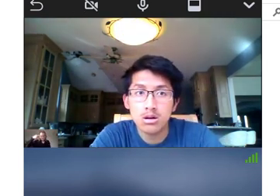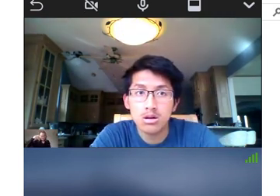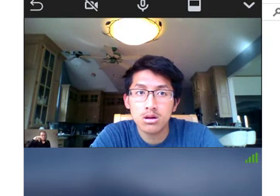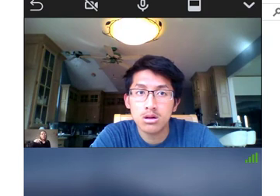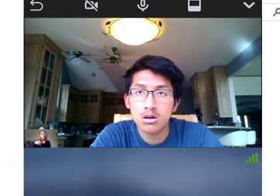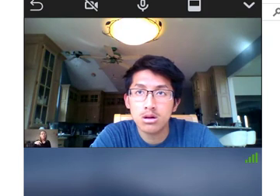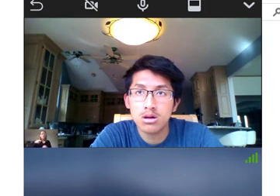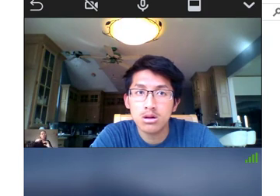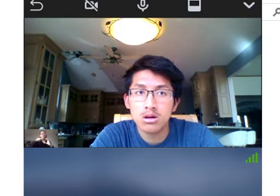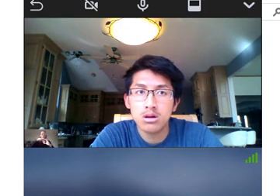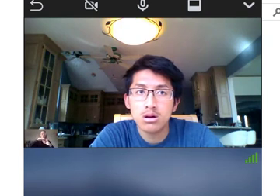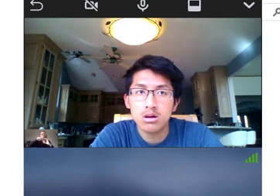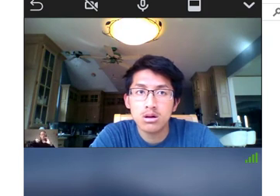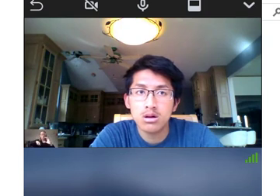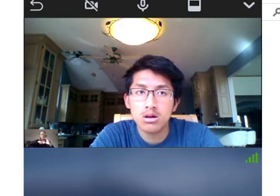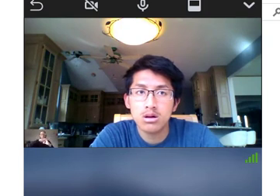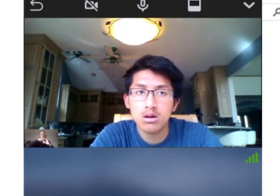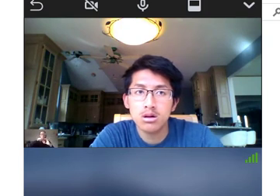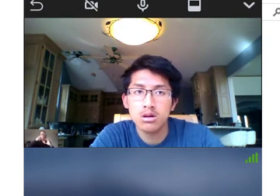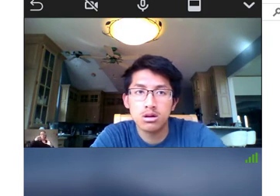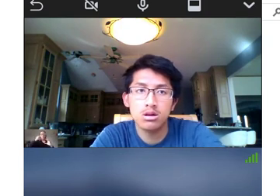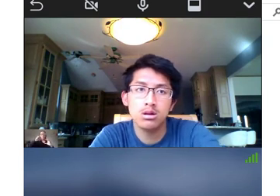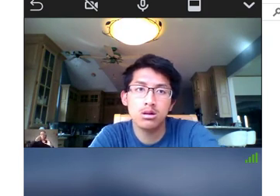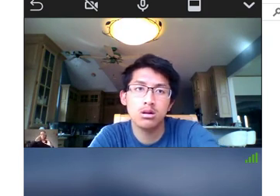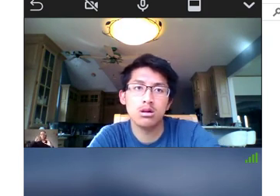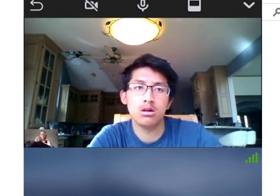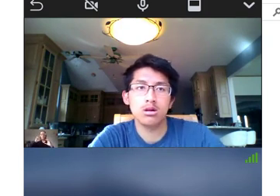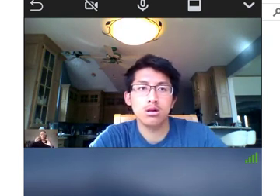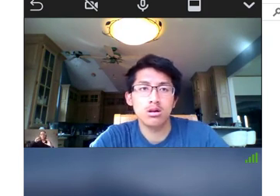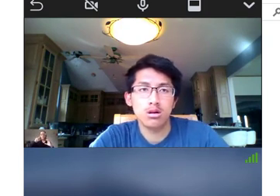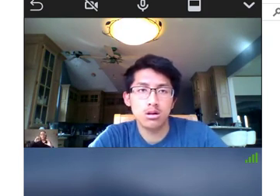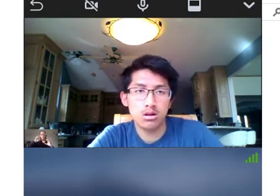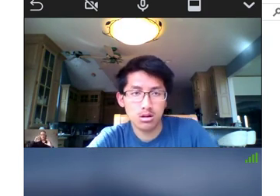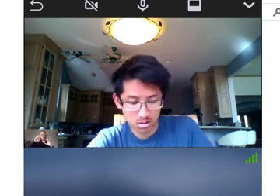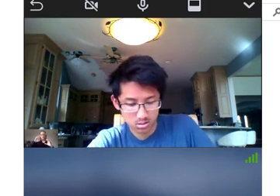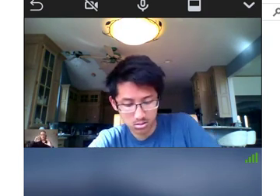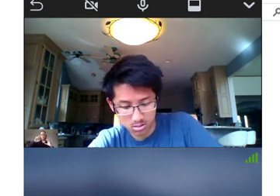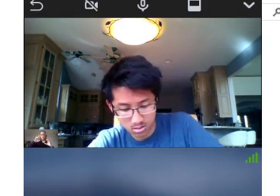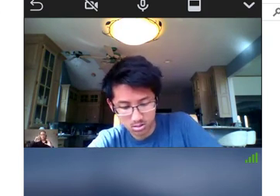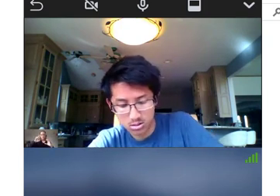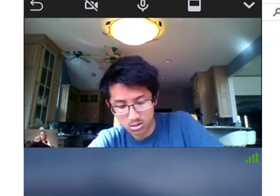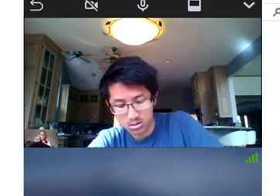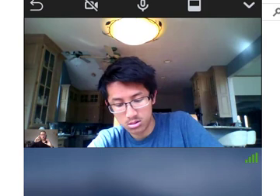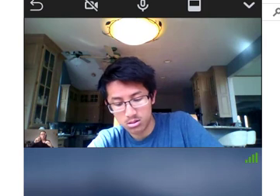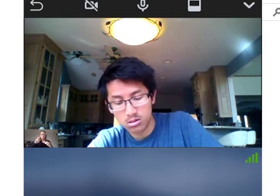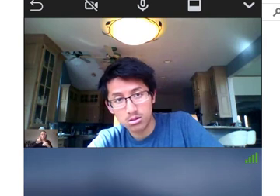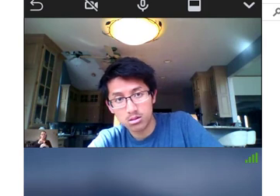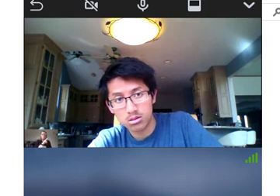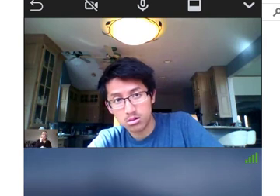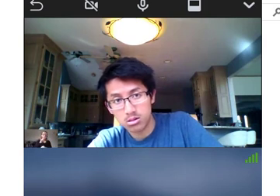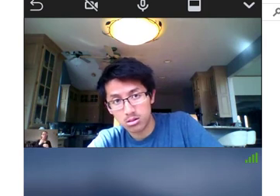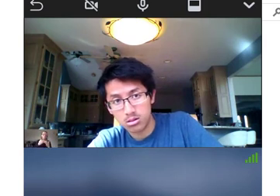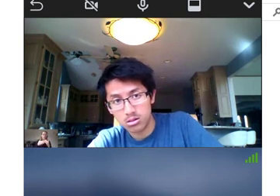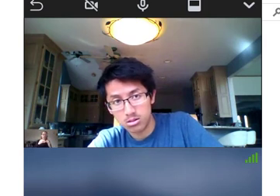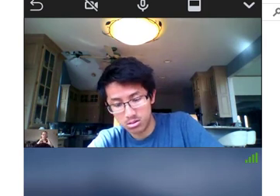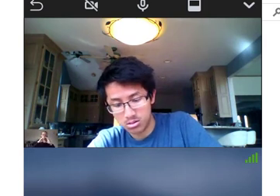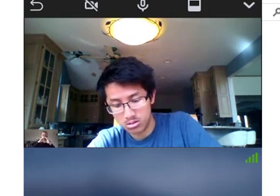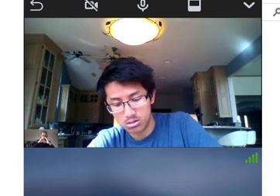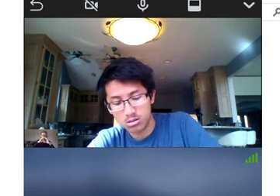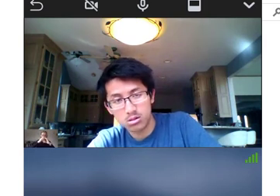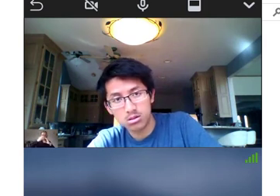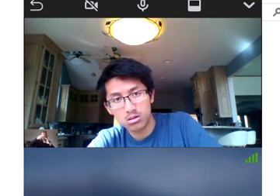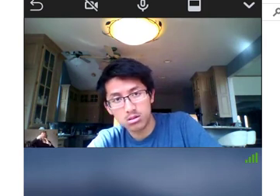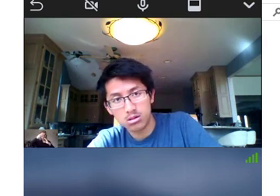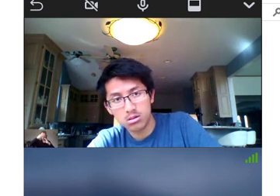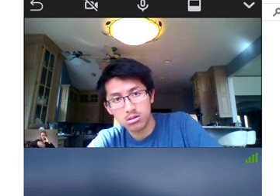right? So we'll use P for both circular cross sections, right? Because we know sort of the